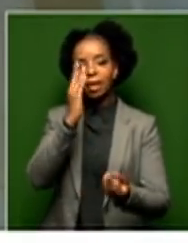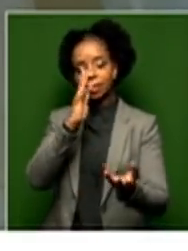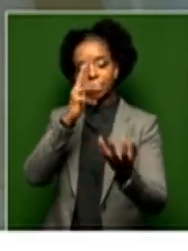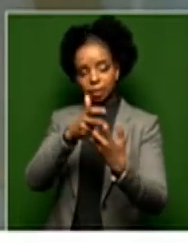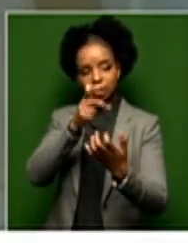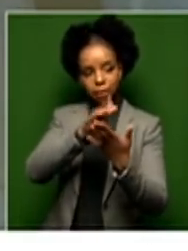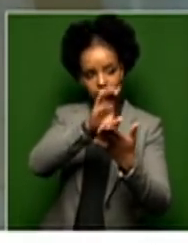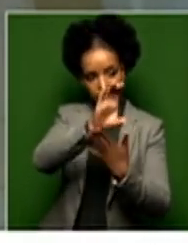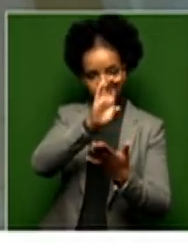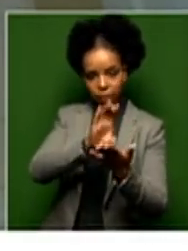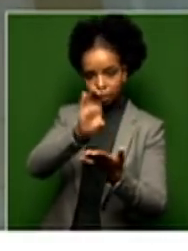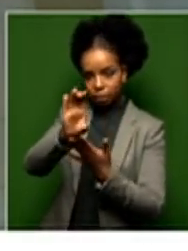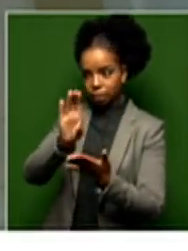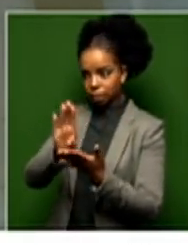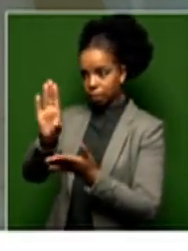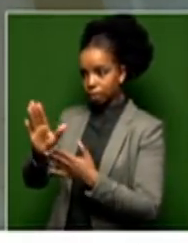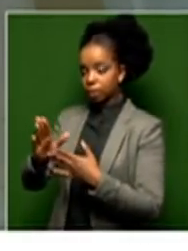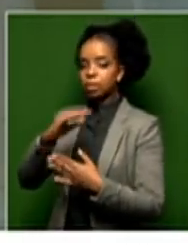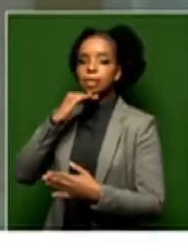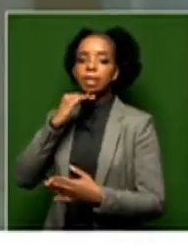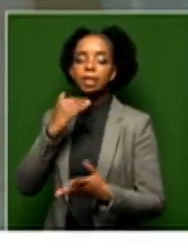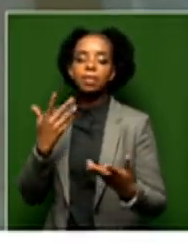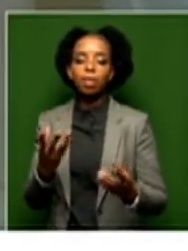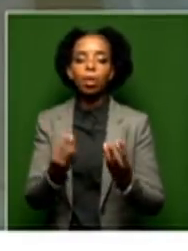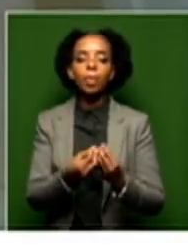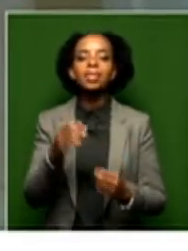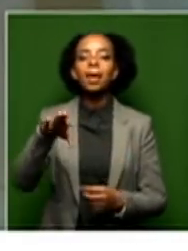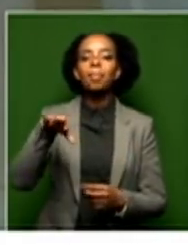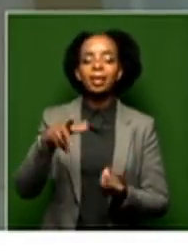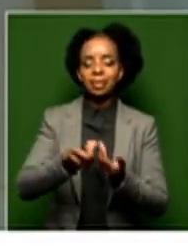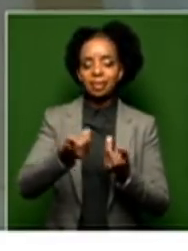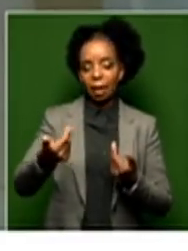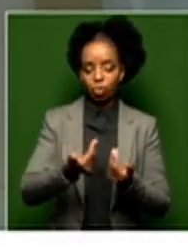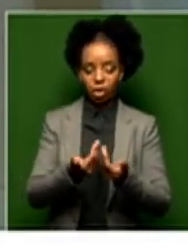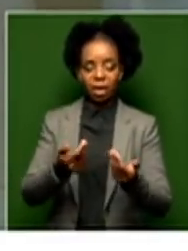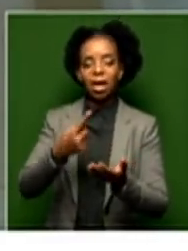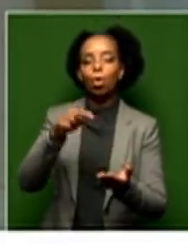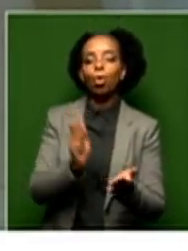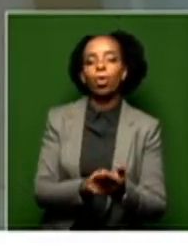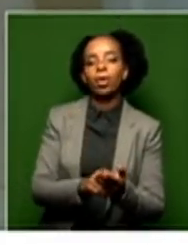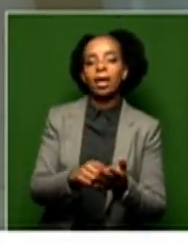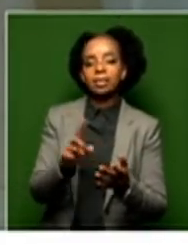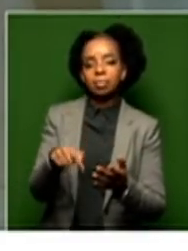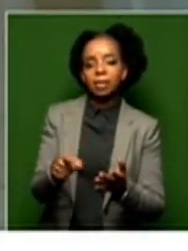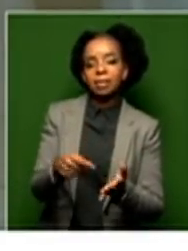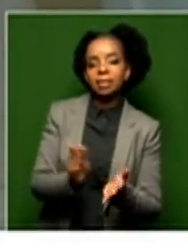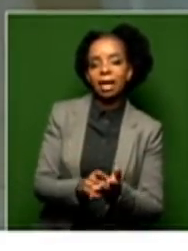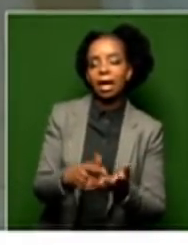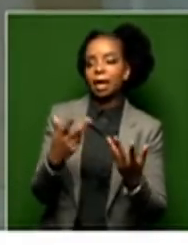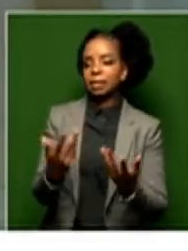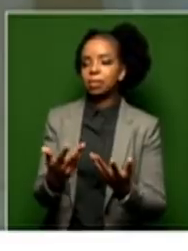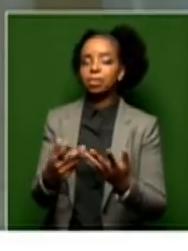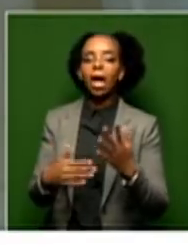banks, independently and separately. Contracts need to be signed, construction needs to take place, and every project is